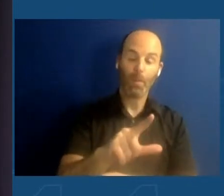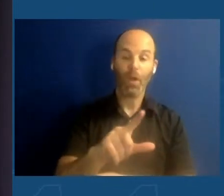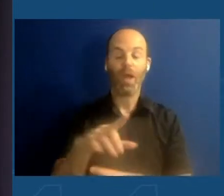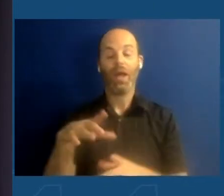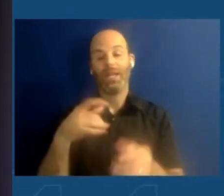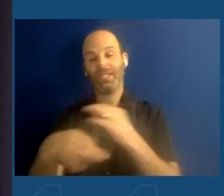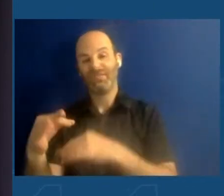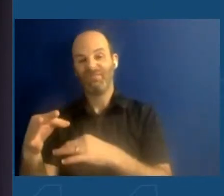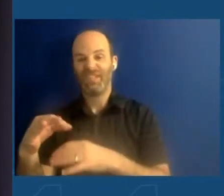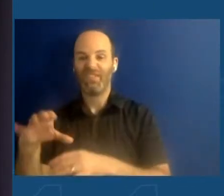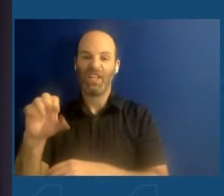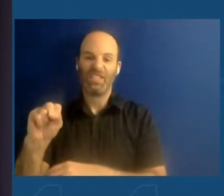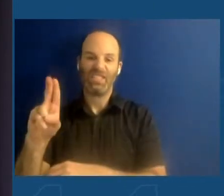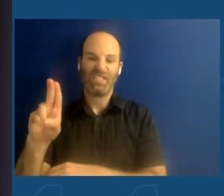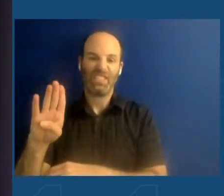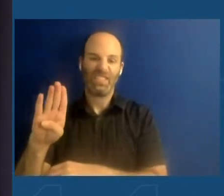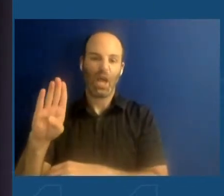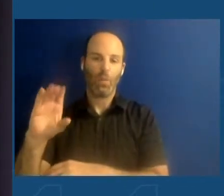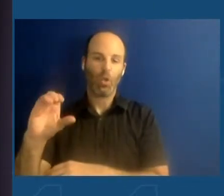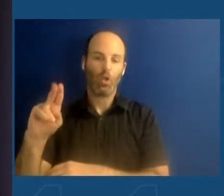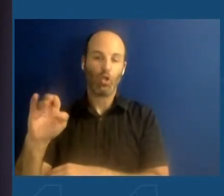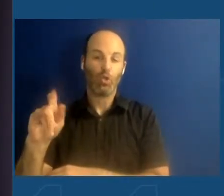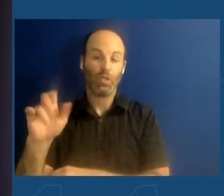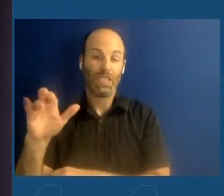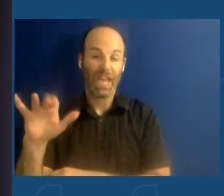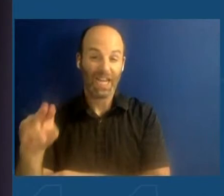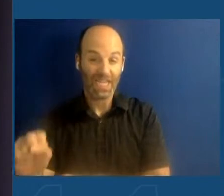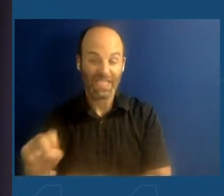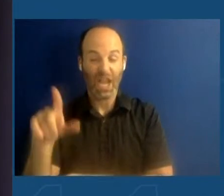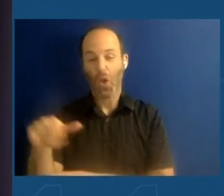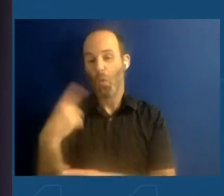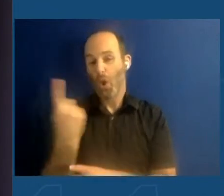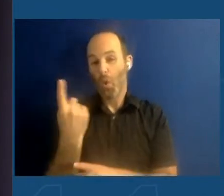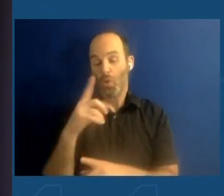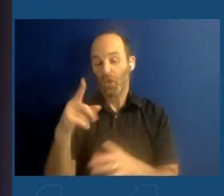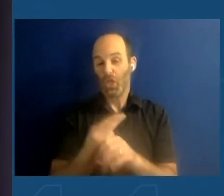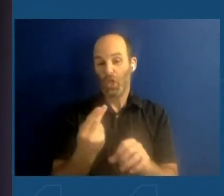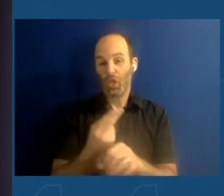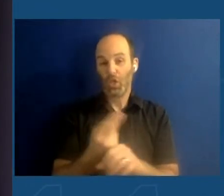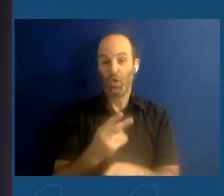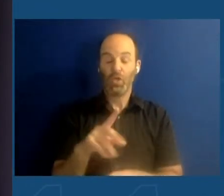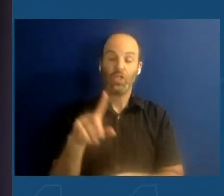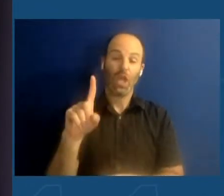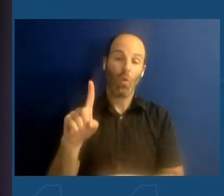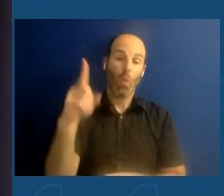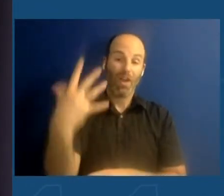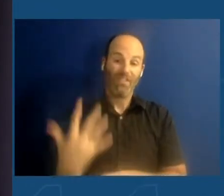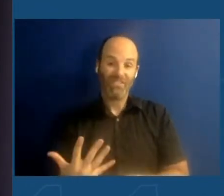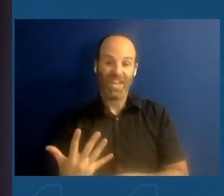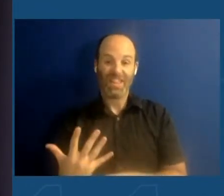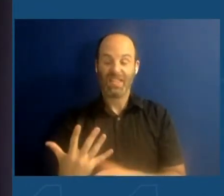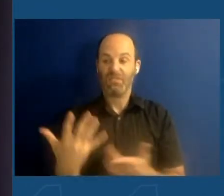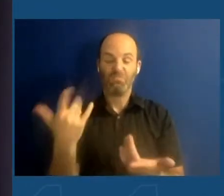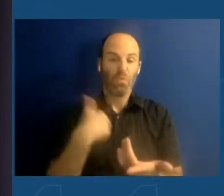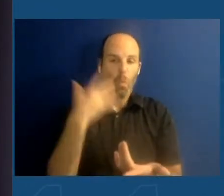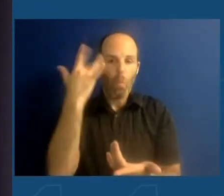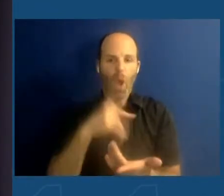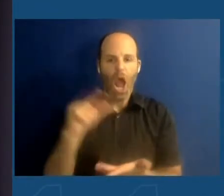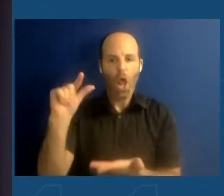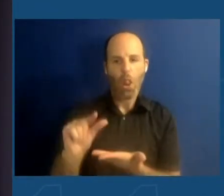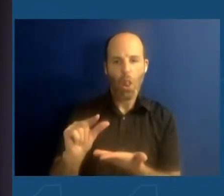1/5 of the dose that we used previously. The reason that we can use a smaller dose is because the